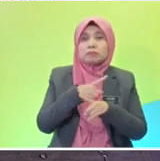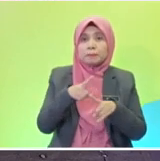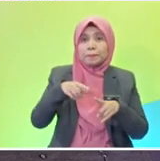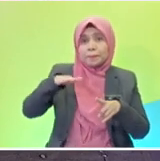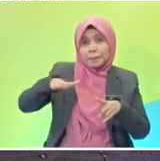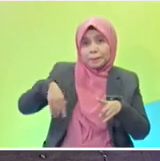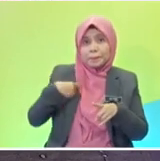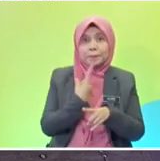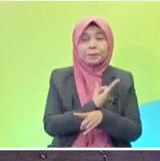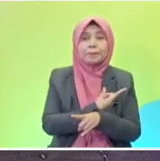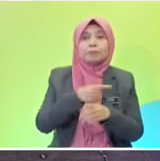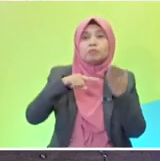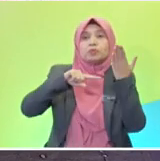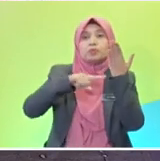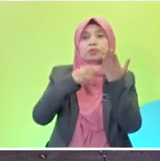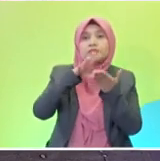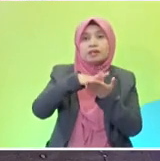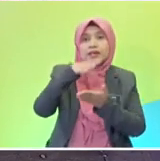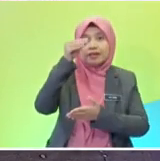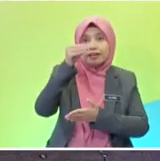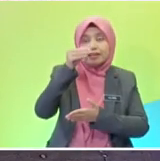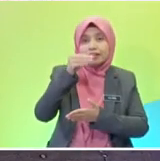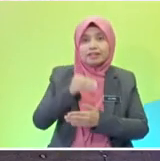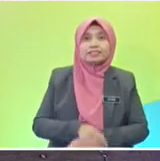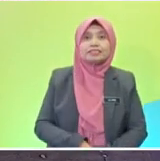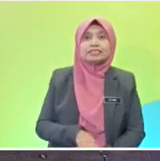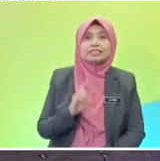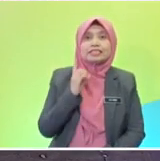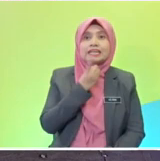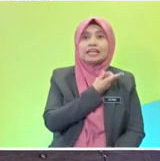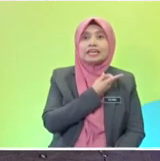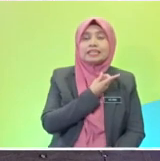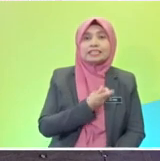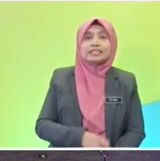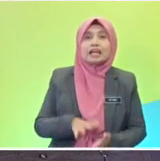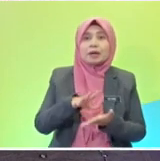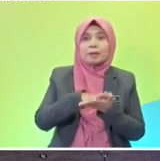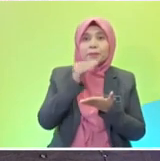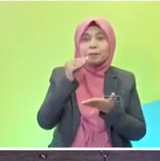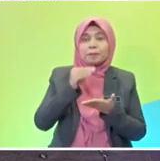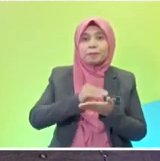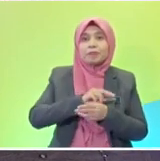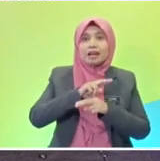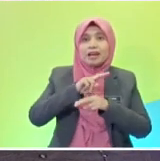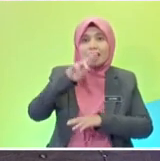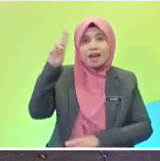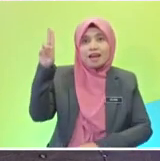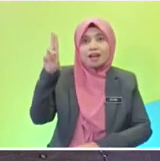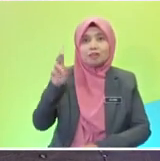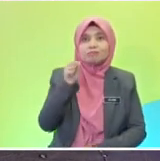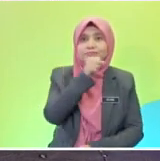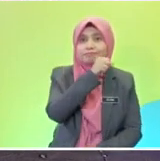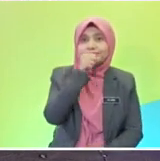start our lesson, let's sing our hello song for our English slot. Yes, our friends must know the song, like sing together.